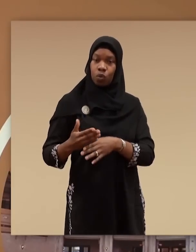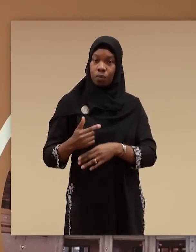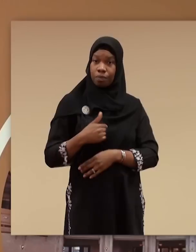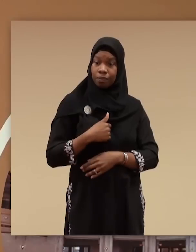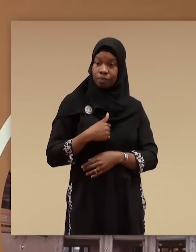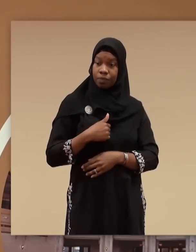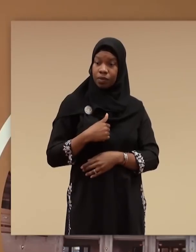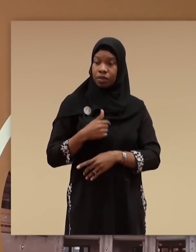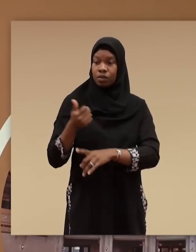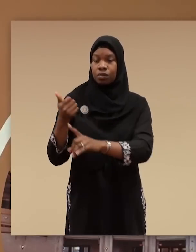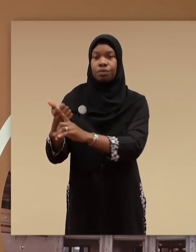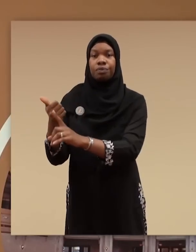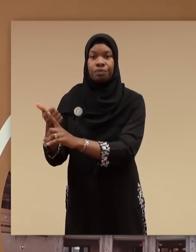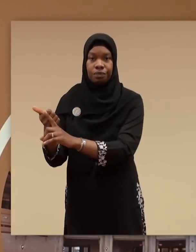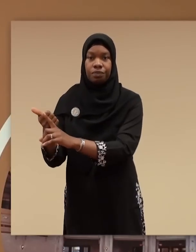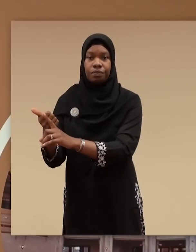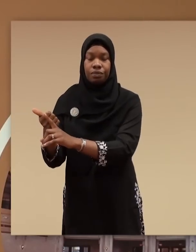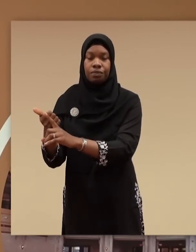They did not give up.